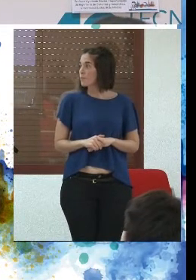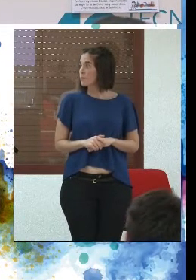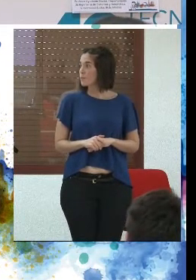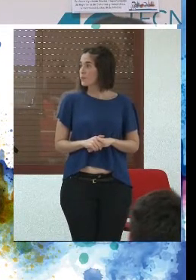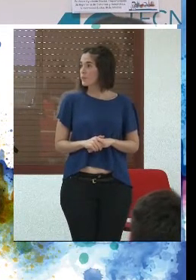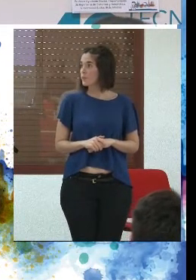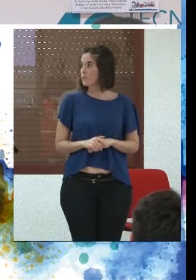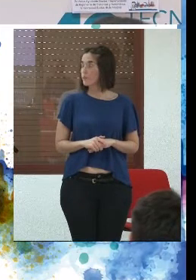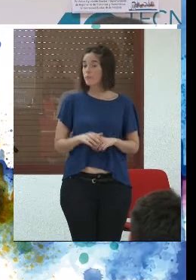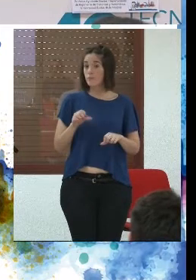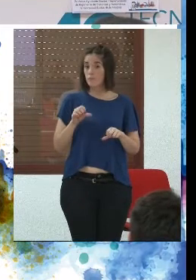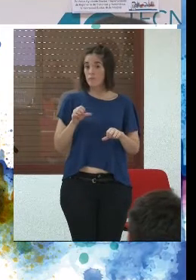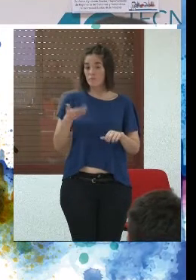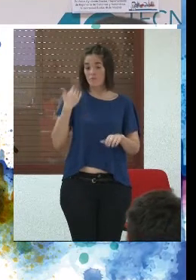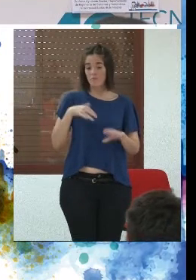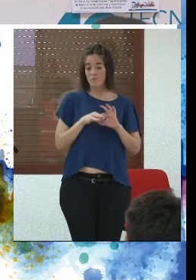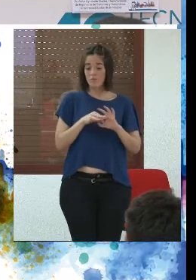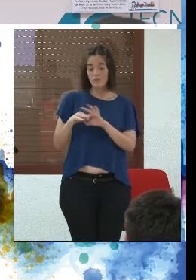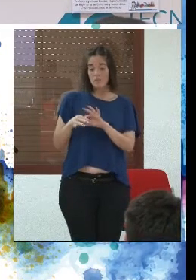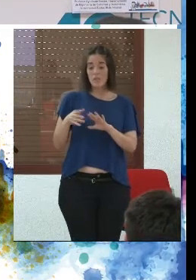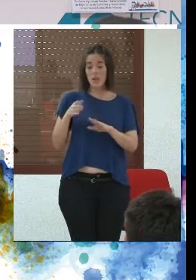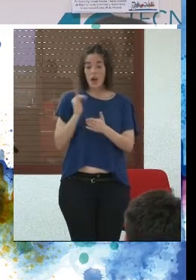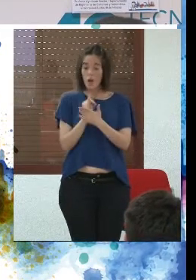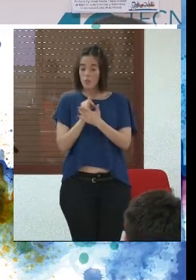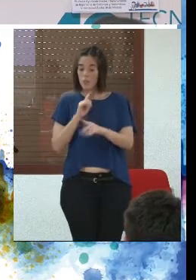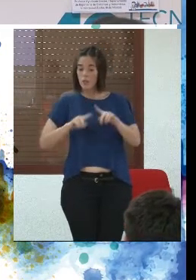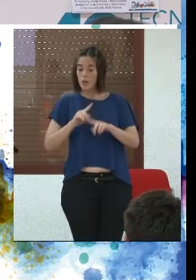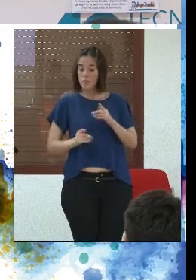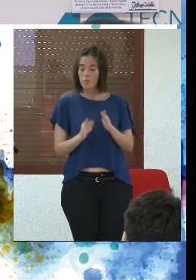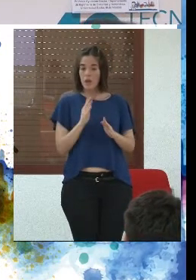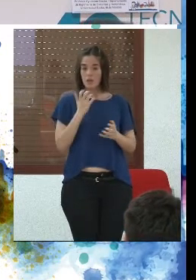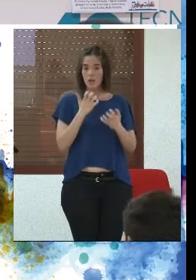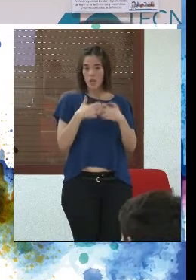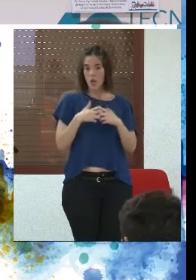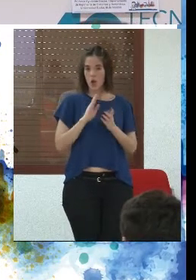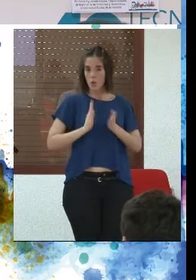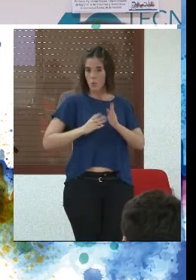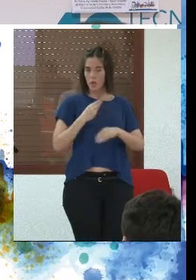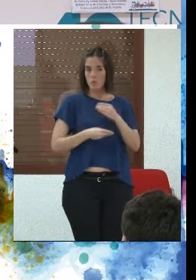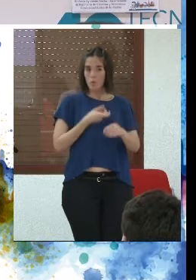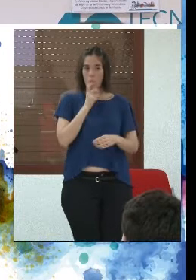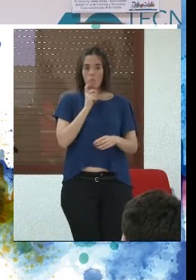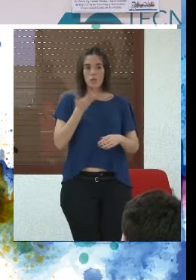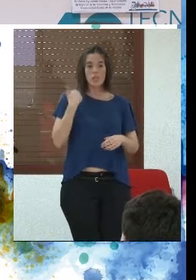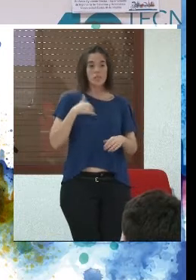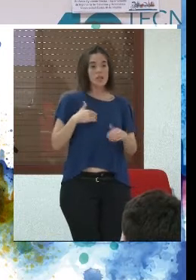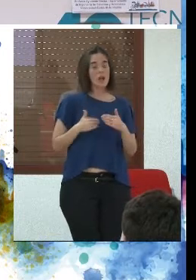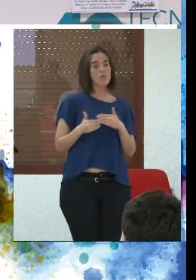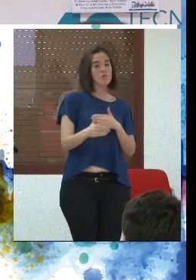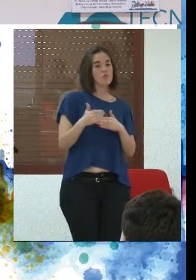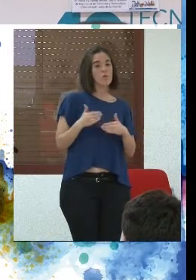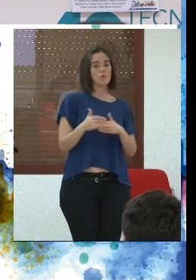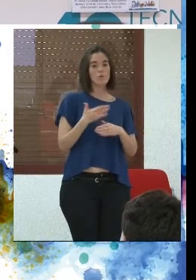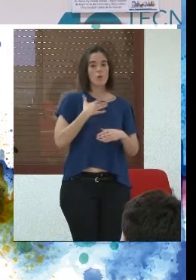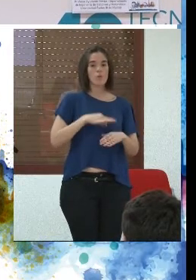Sí, venga, Oscar. These tests, the tests that we do with the robot and the validation of the different therapies, in the